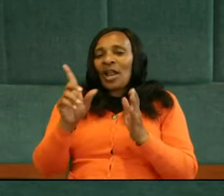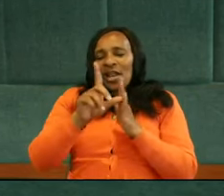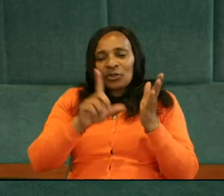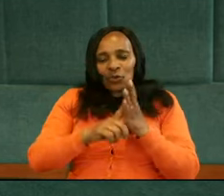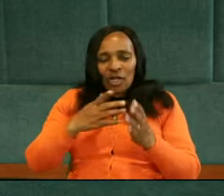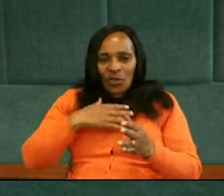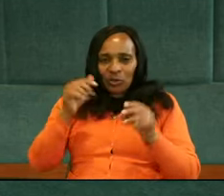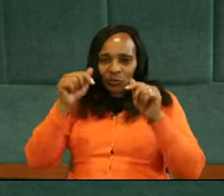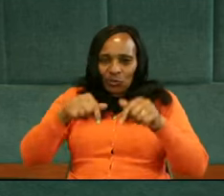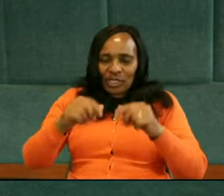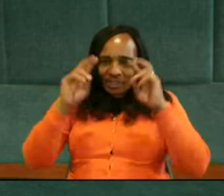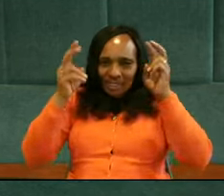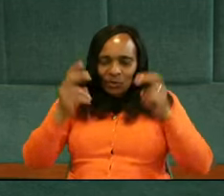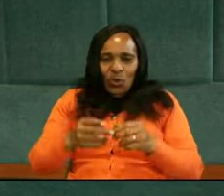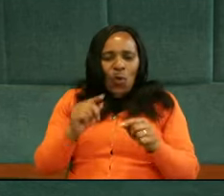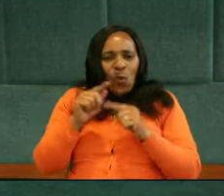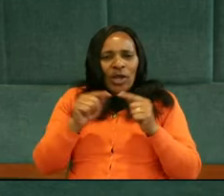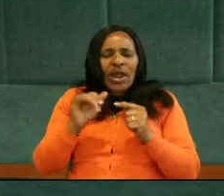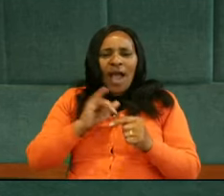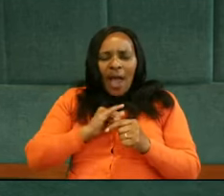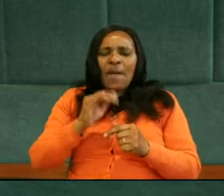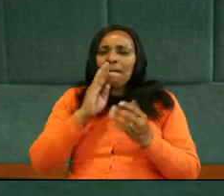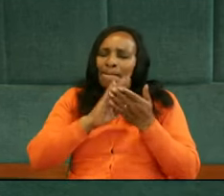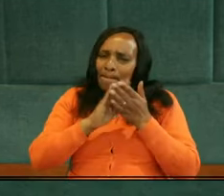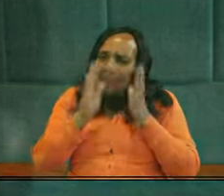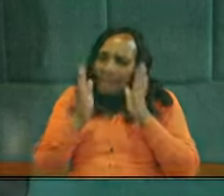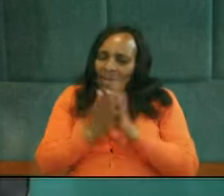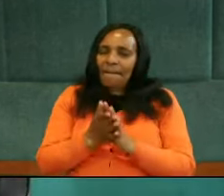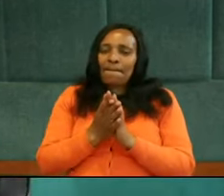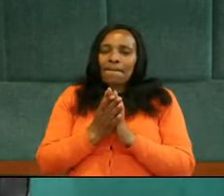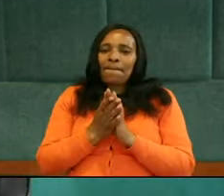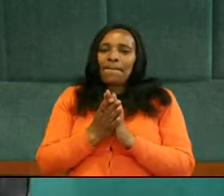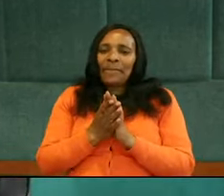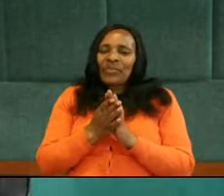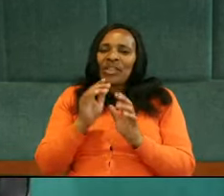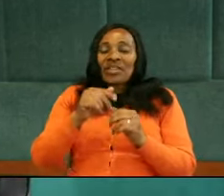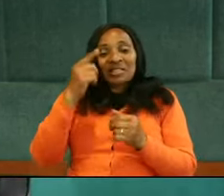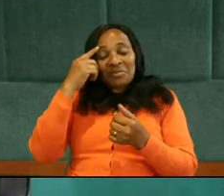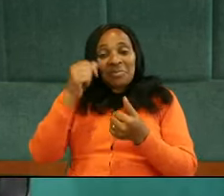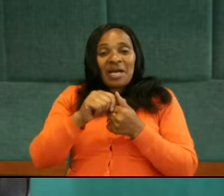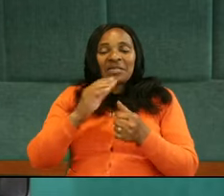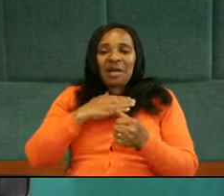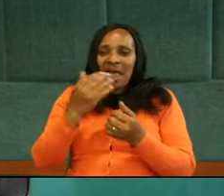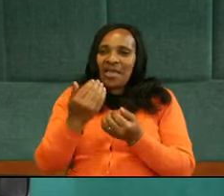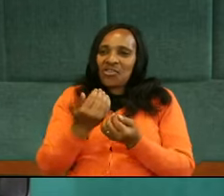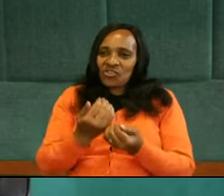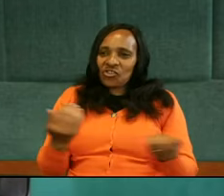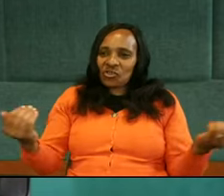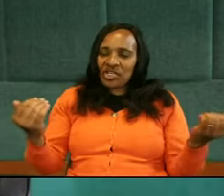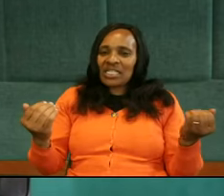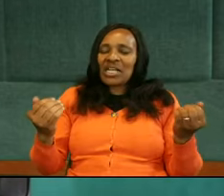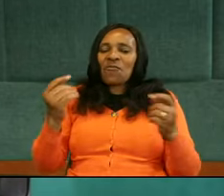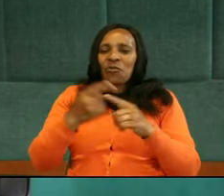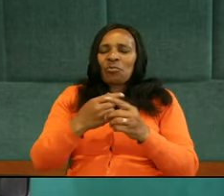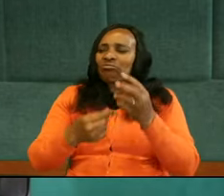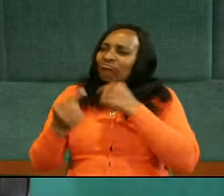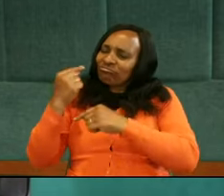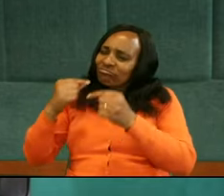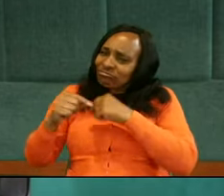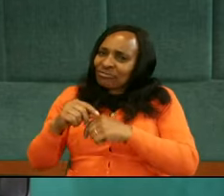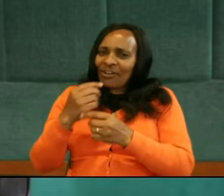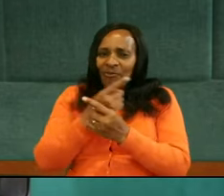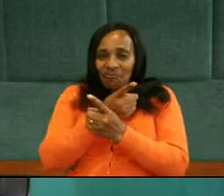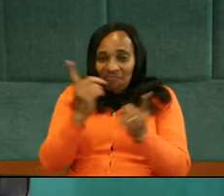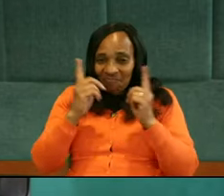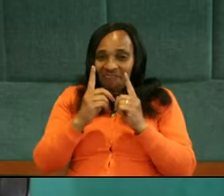today is titled, When Will I Be King? This reminds me of my childhood, probably a different generation for you guys, but there's a